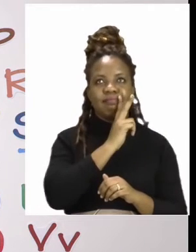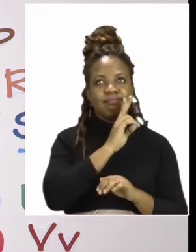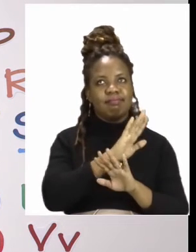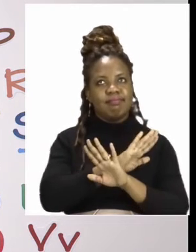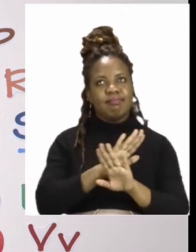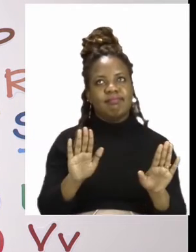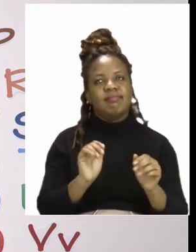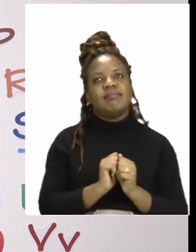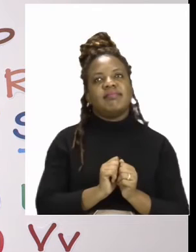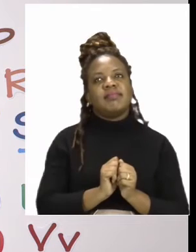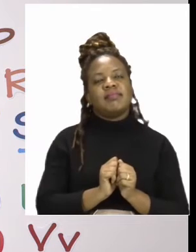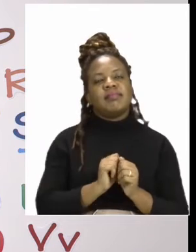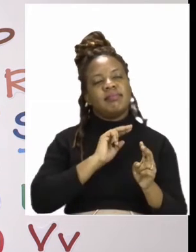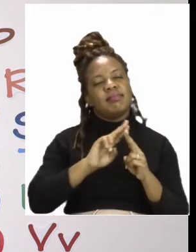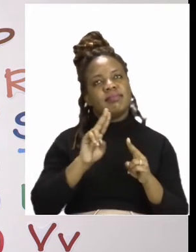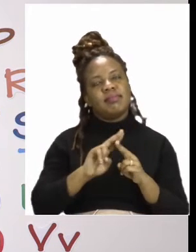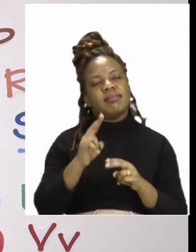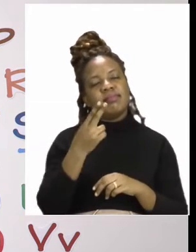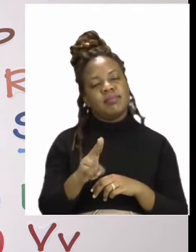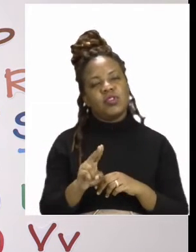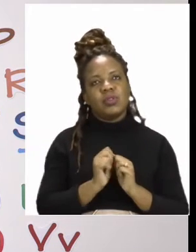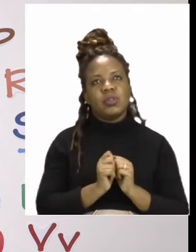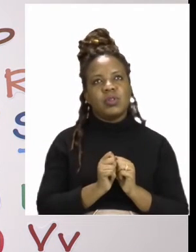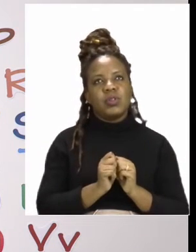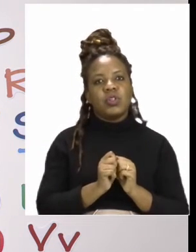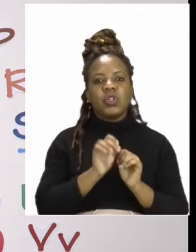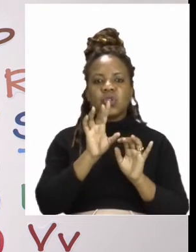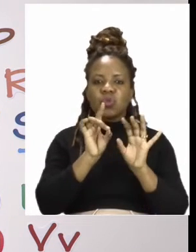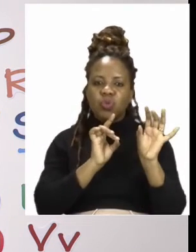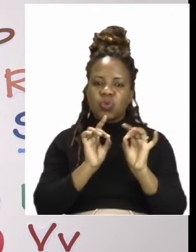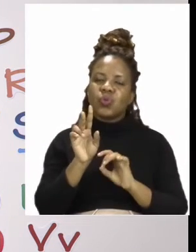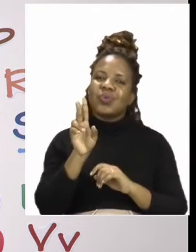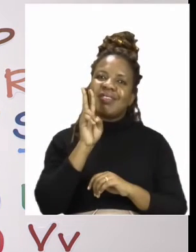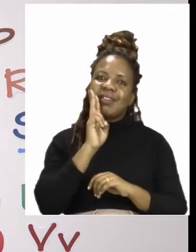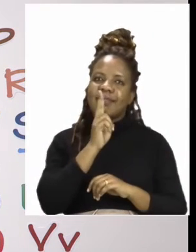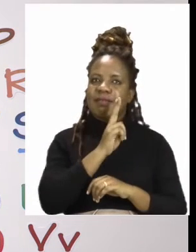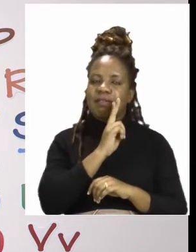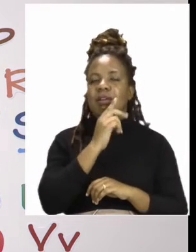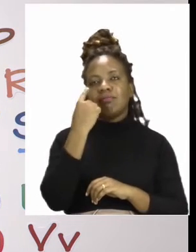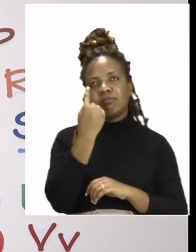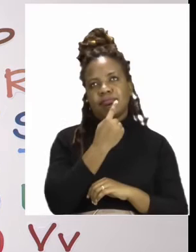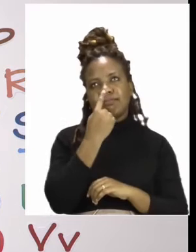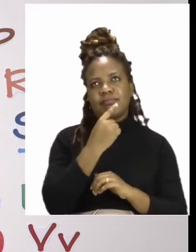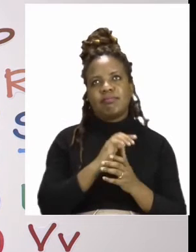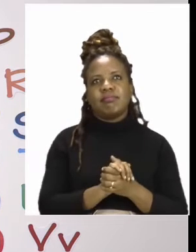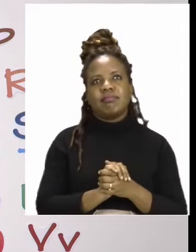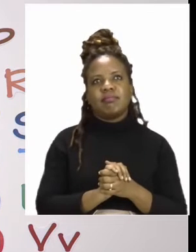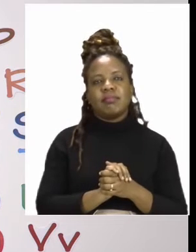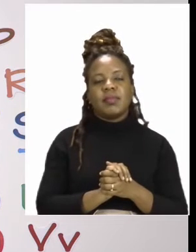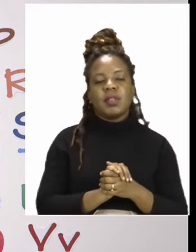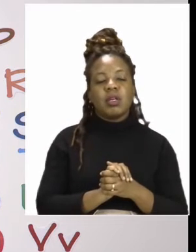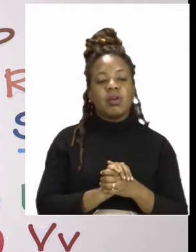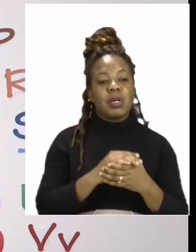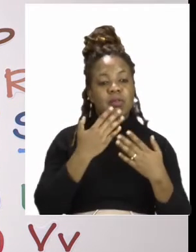Remember, take your time, choose the ones that we said are verbs. And when you are done with that, try and read the